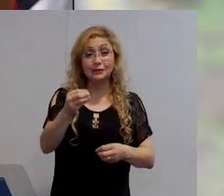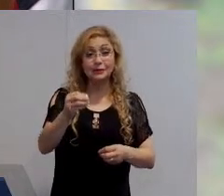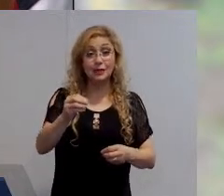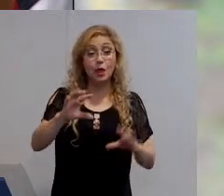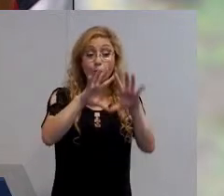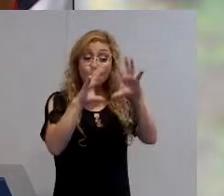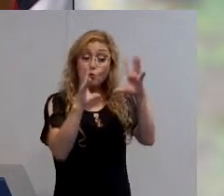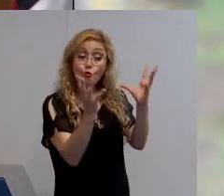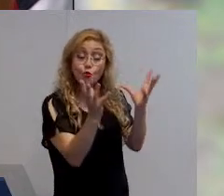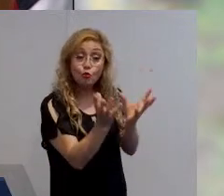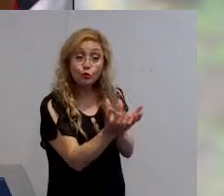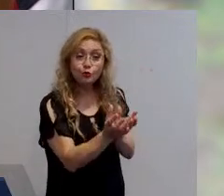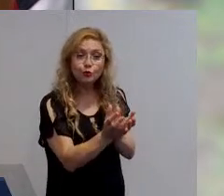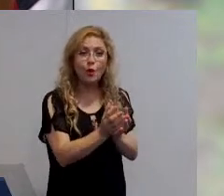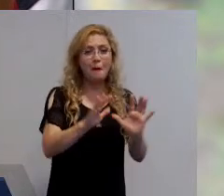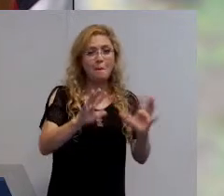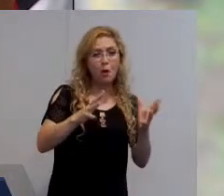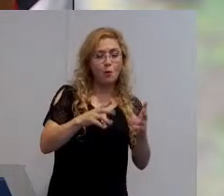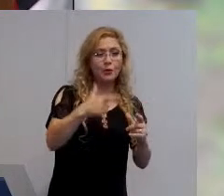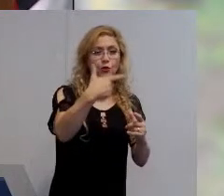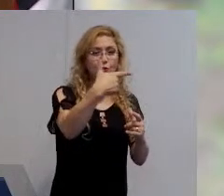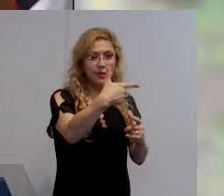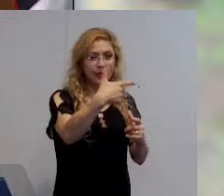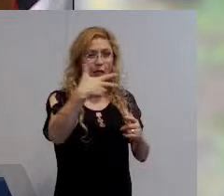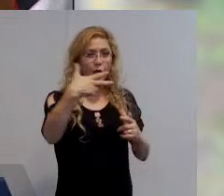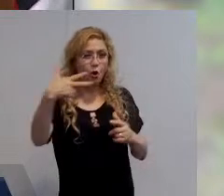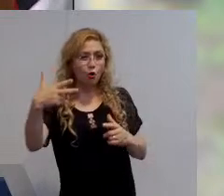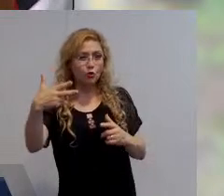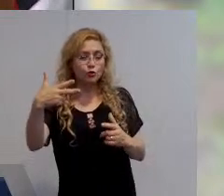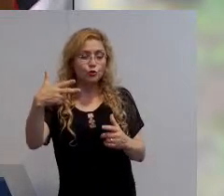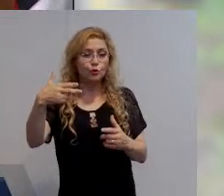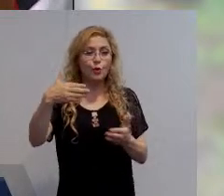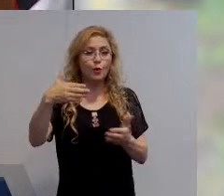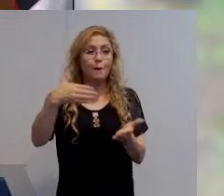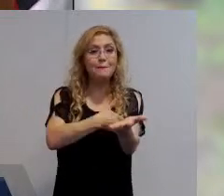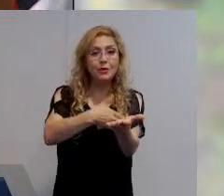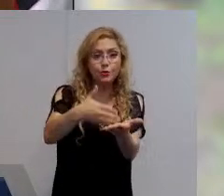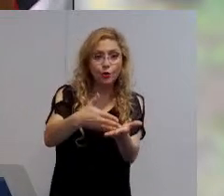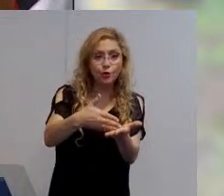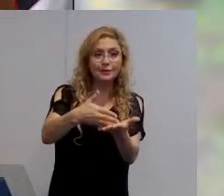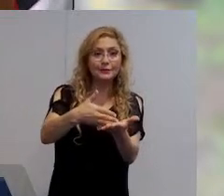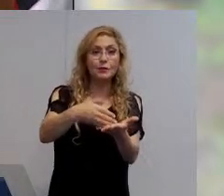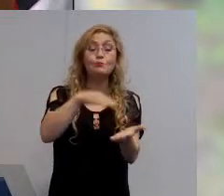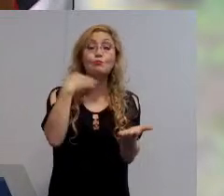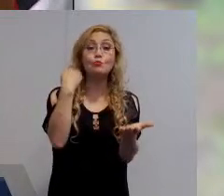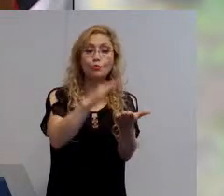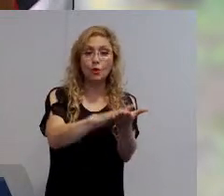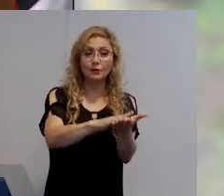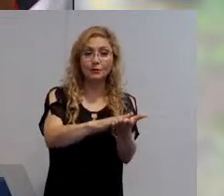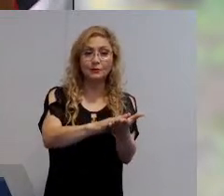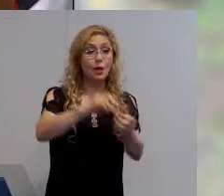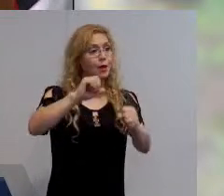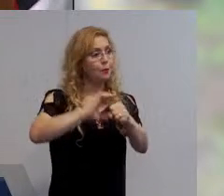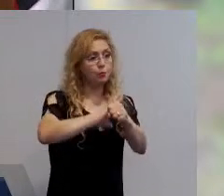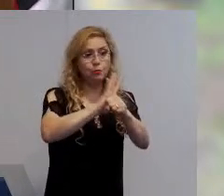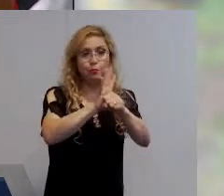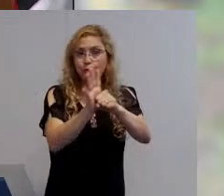around 7 to 8 million people die of hunger. And in the pandemic, more than 20